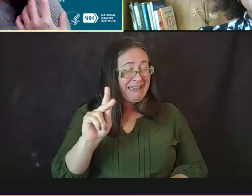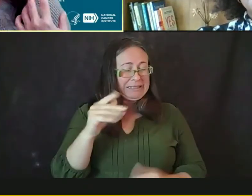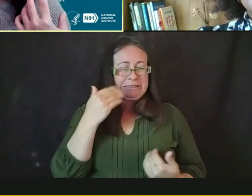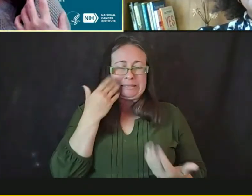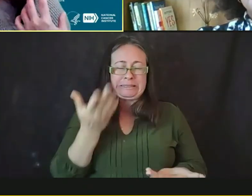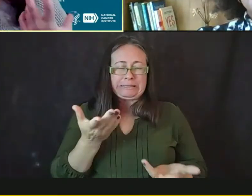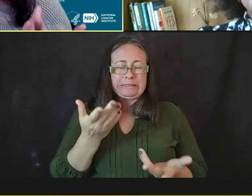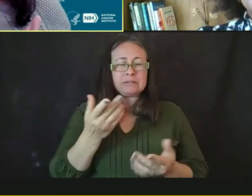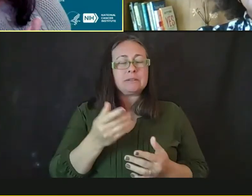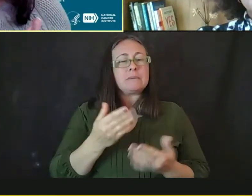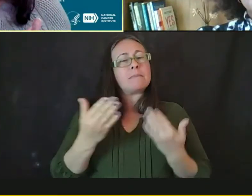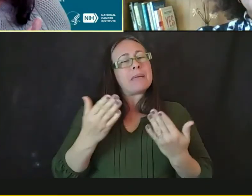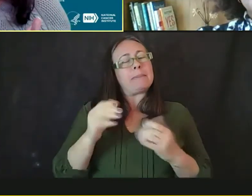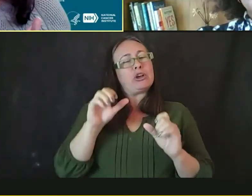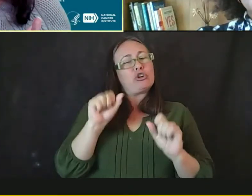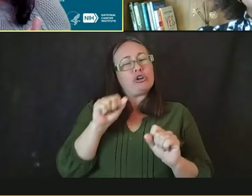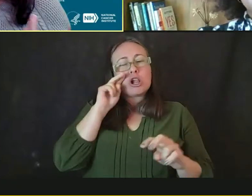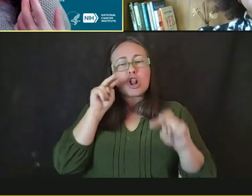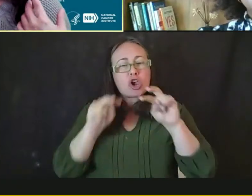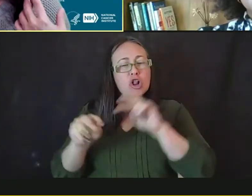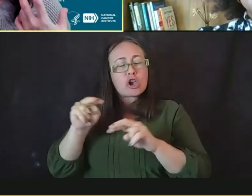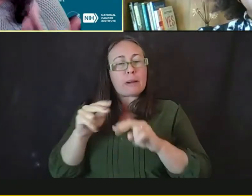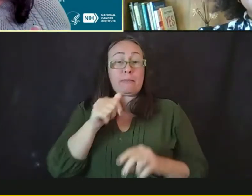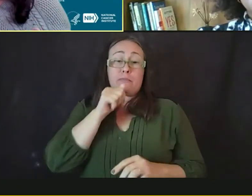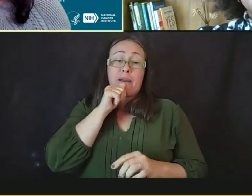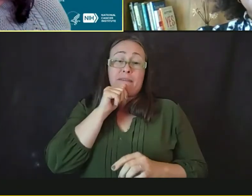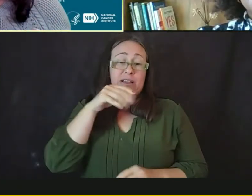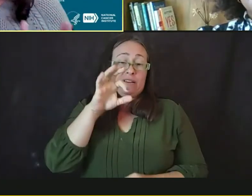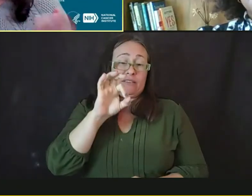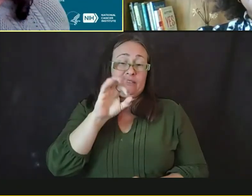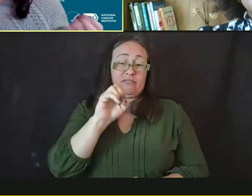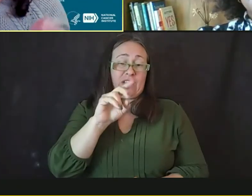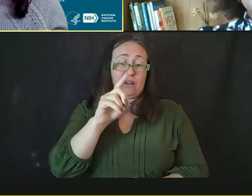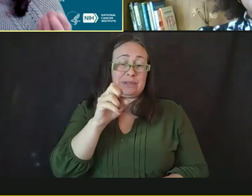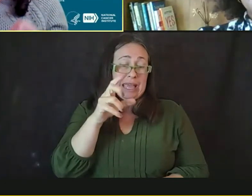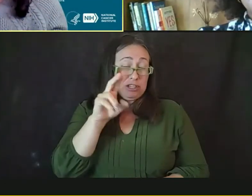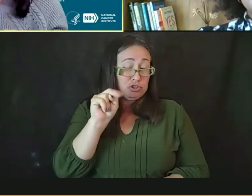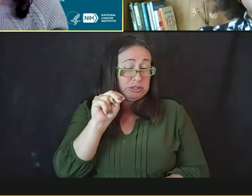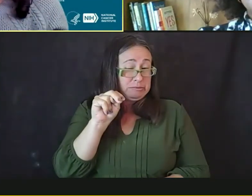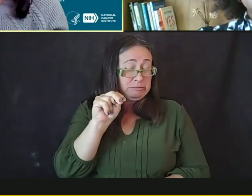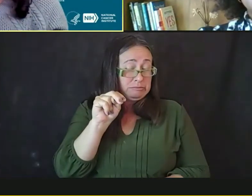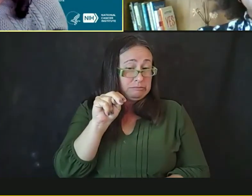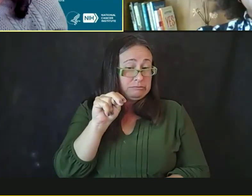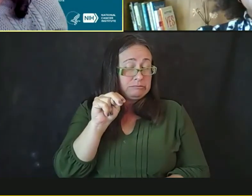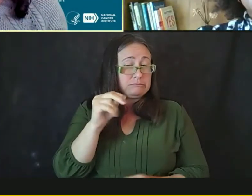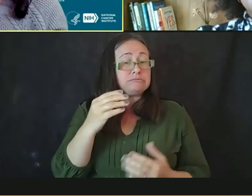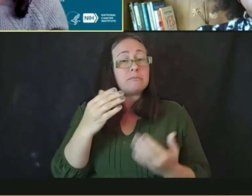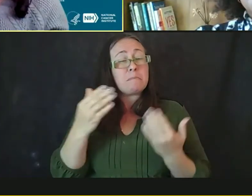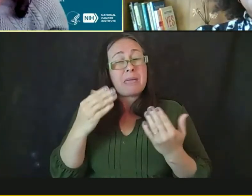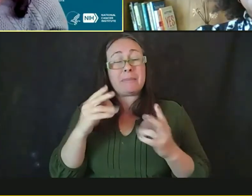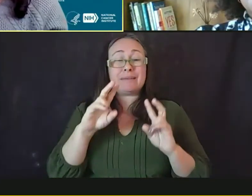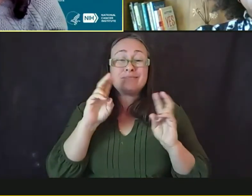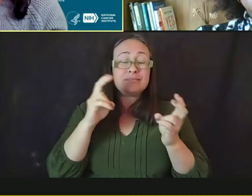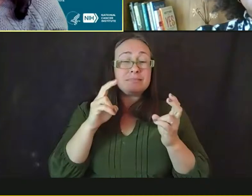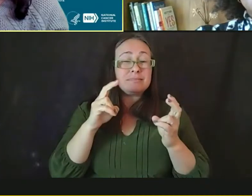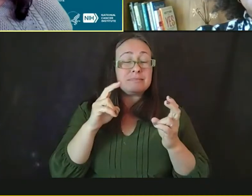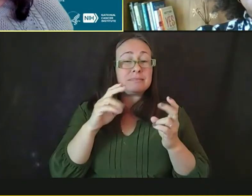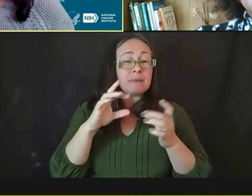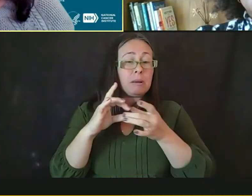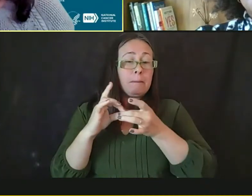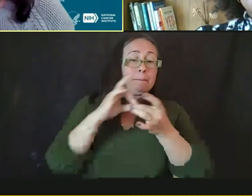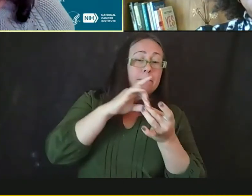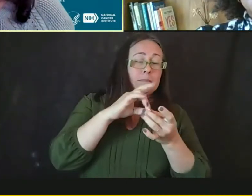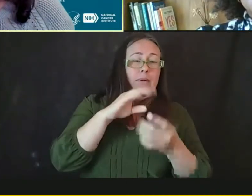another private foundation or something like that, where you could get some more kind of bridge funding until you're ready for